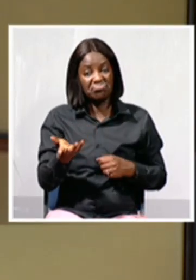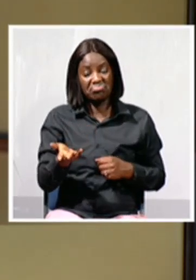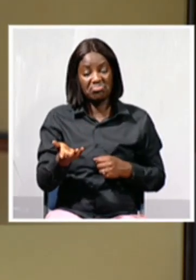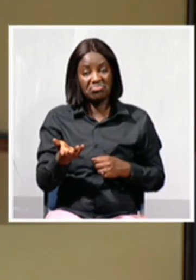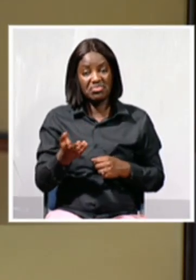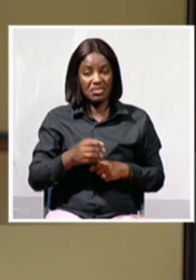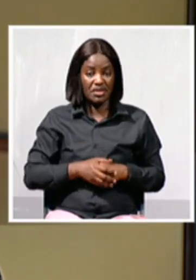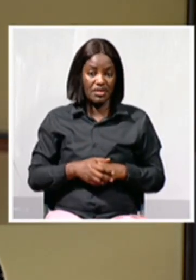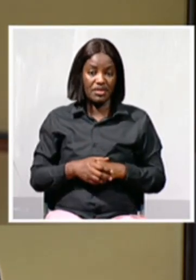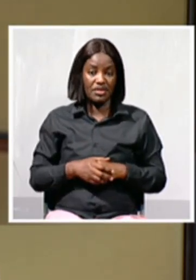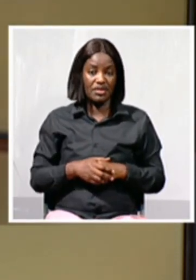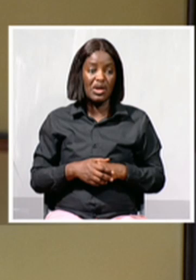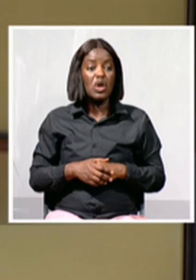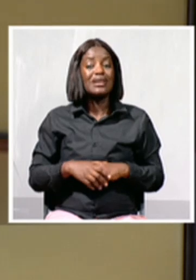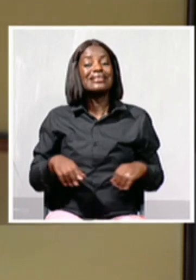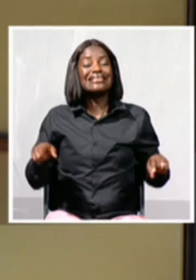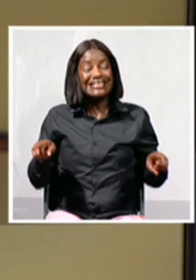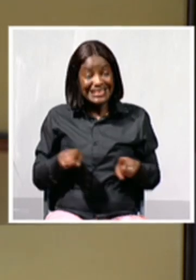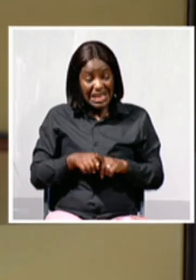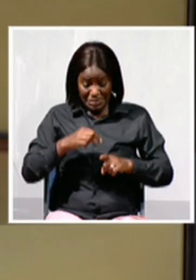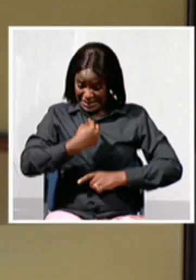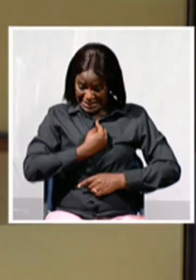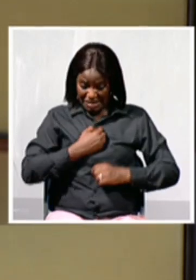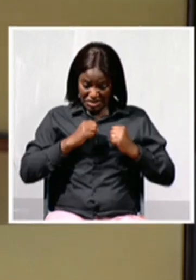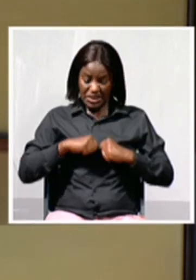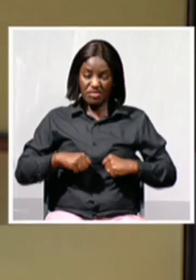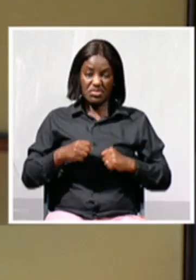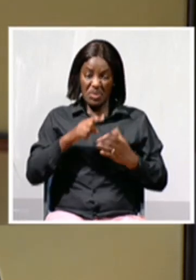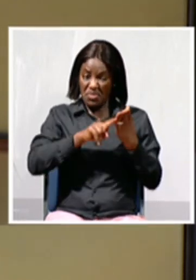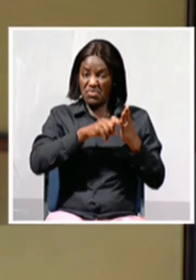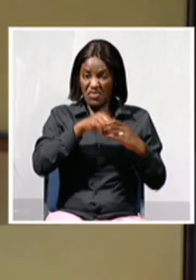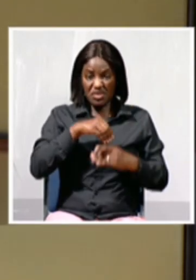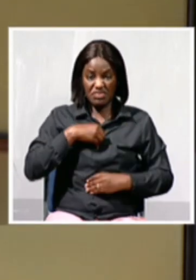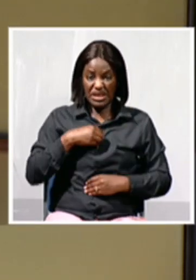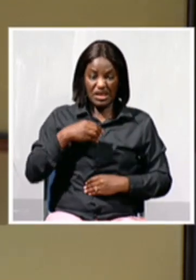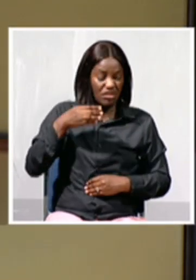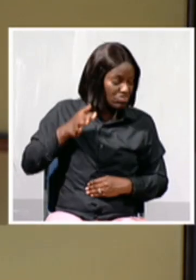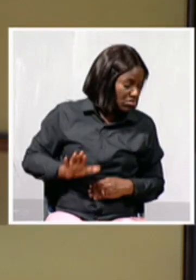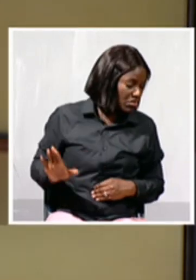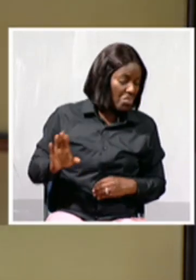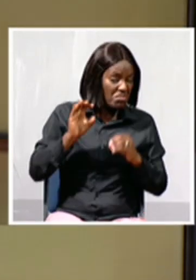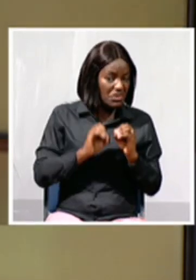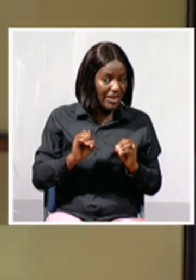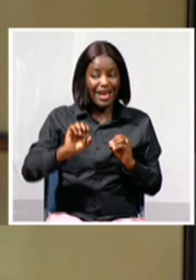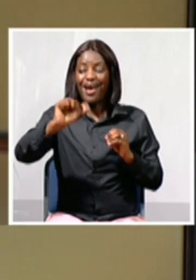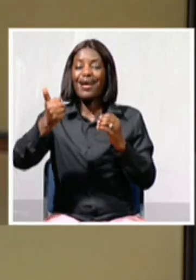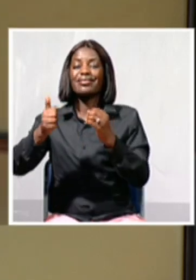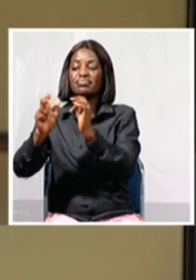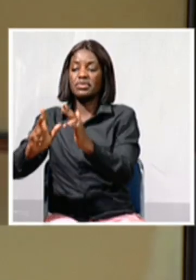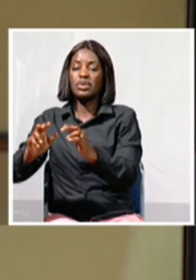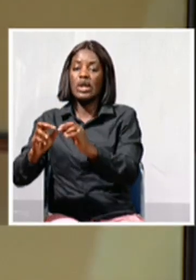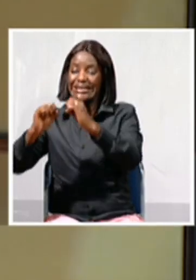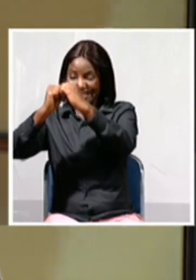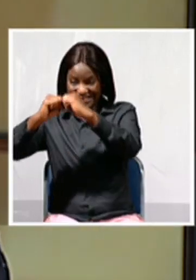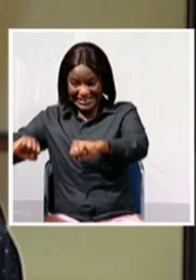decision, or rather you have allowed somebody else to make a decision for you. So as an institute, we have really gone to the ground, whether it is a university dialogue